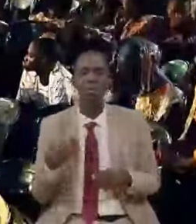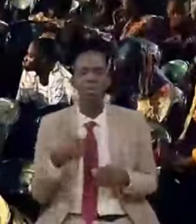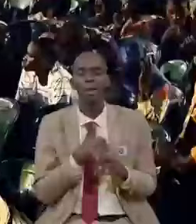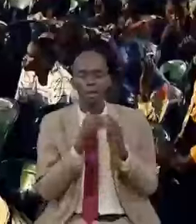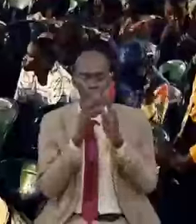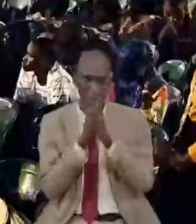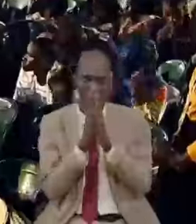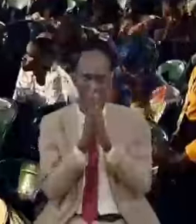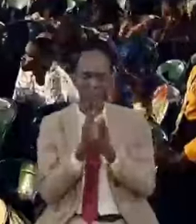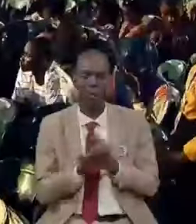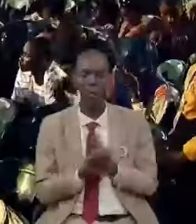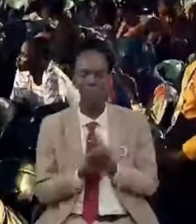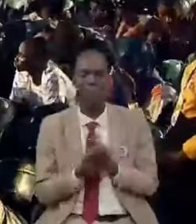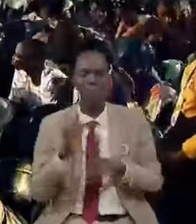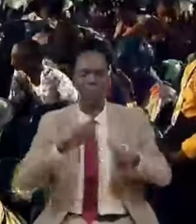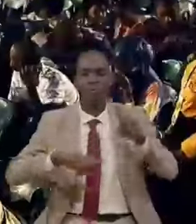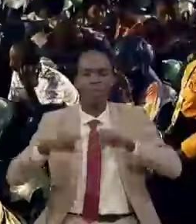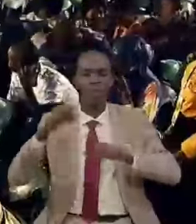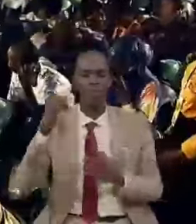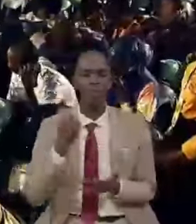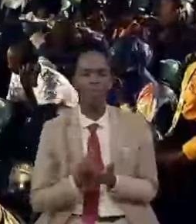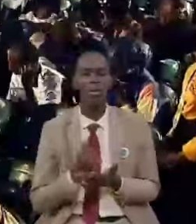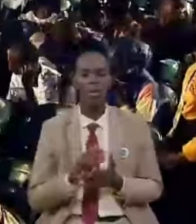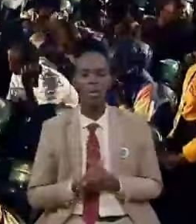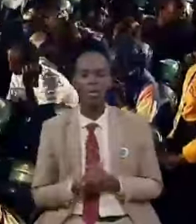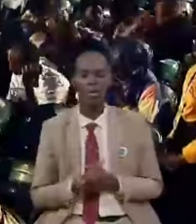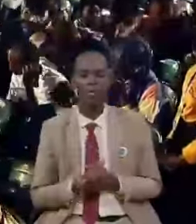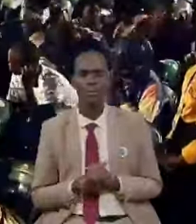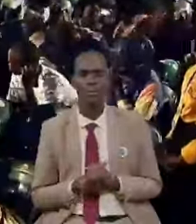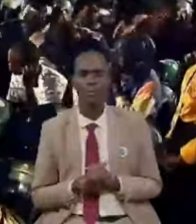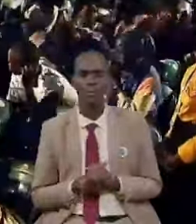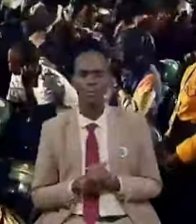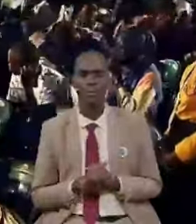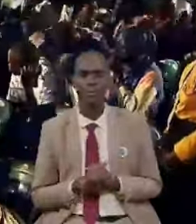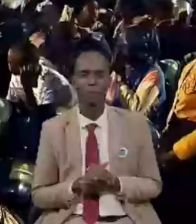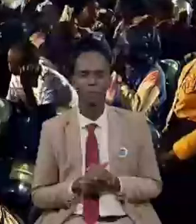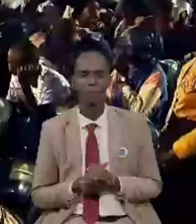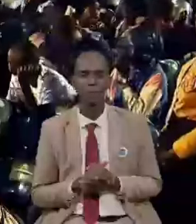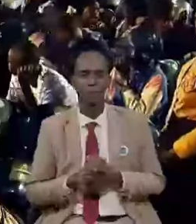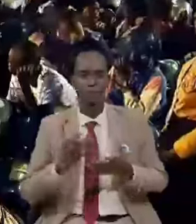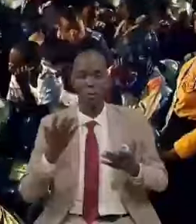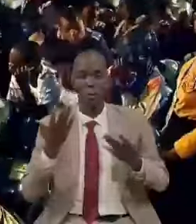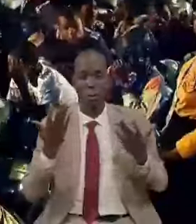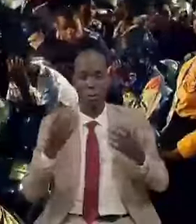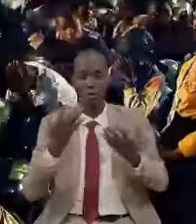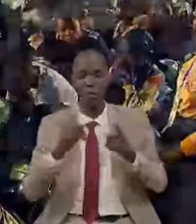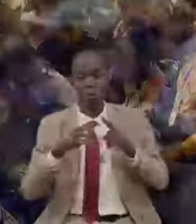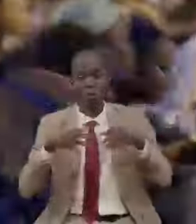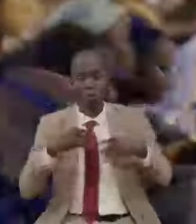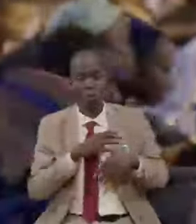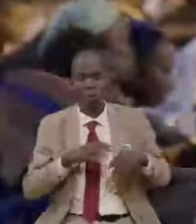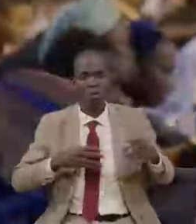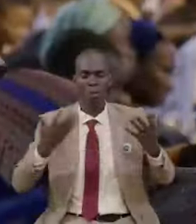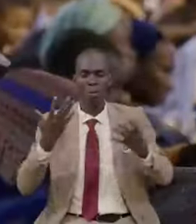Give me a better amen over there. Keep up that hand and keep on standing